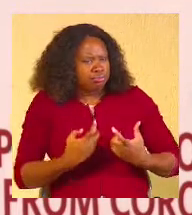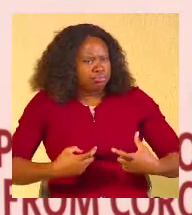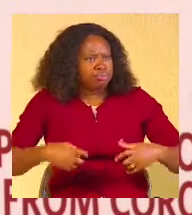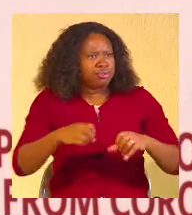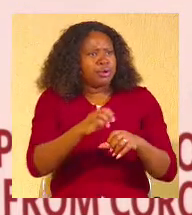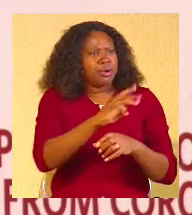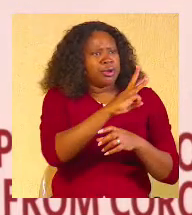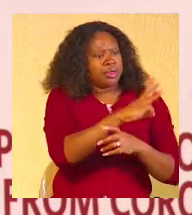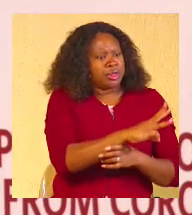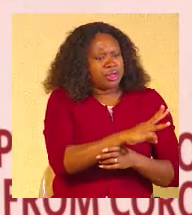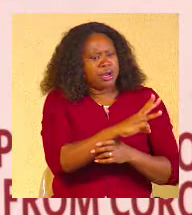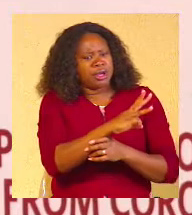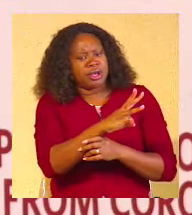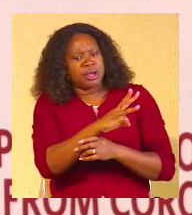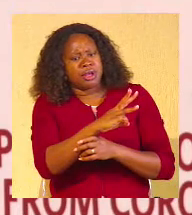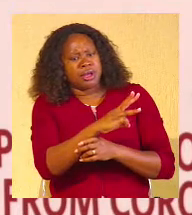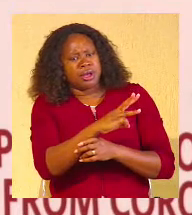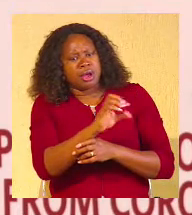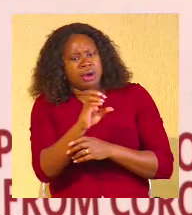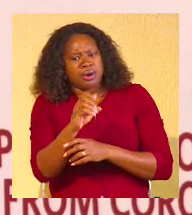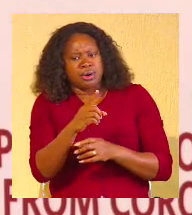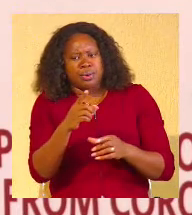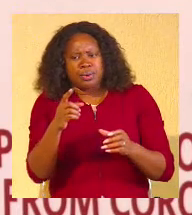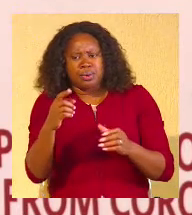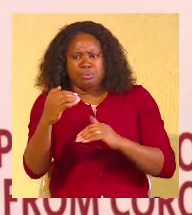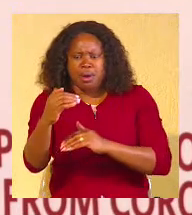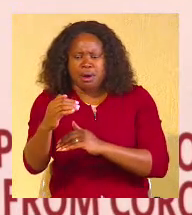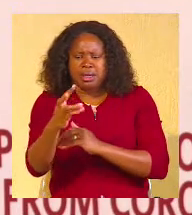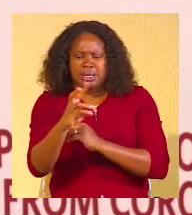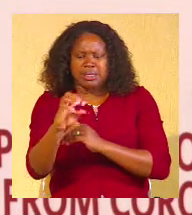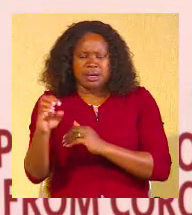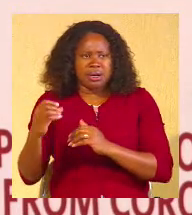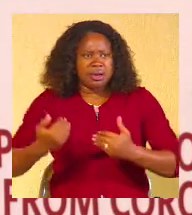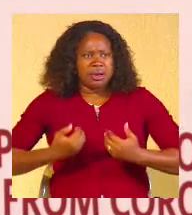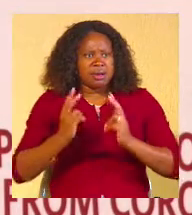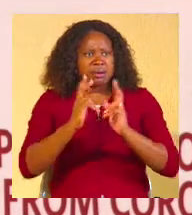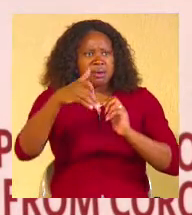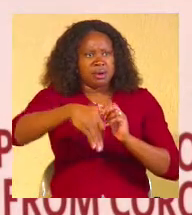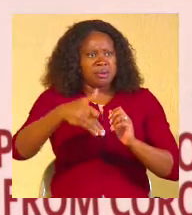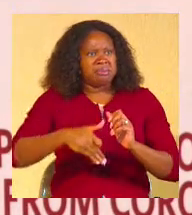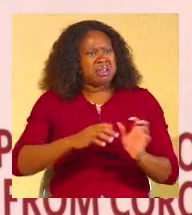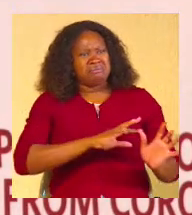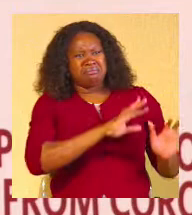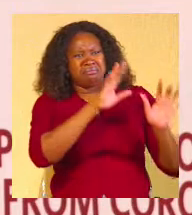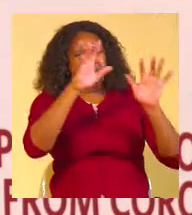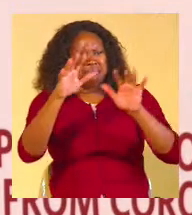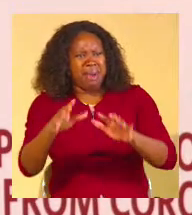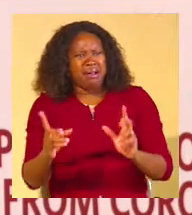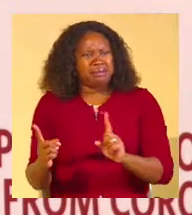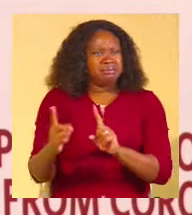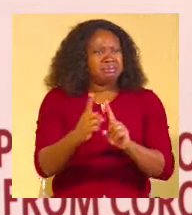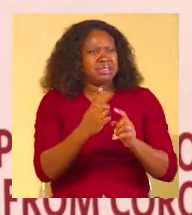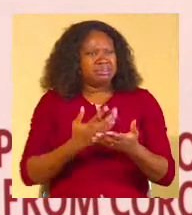between 300 and 600 young Namibians from all walks of life. At this